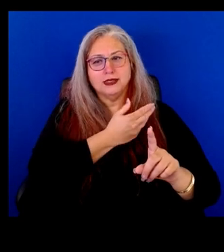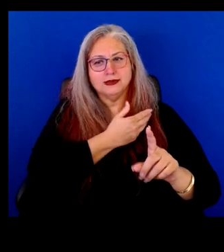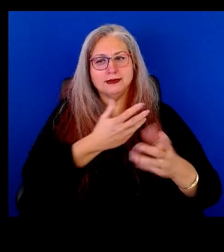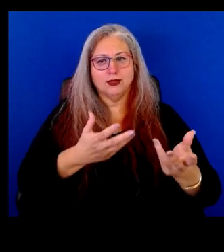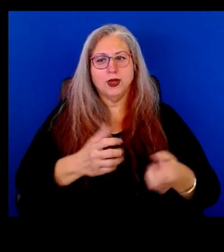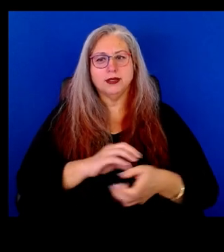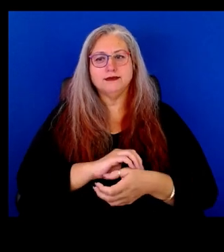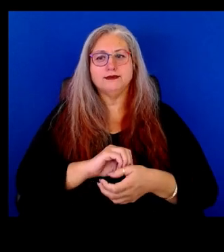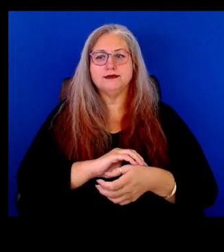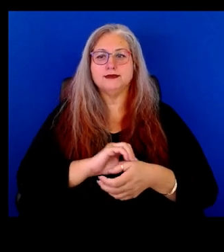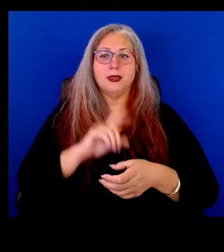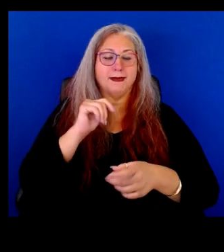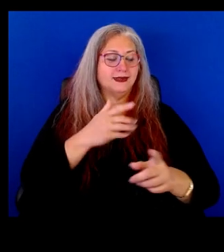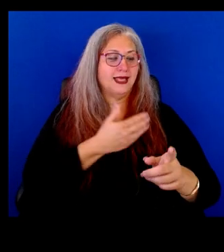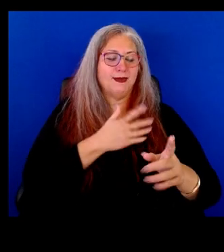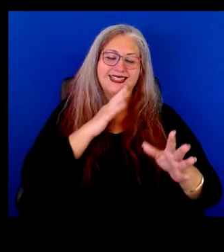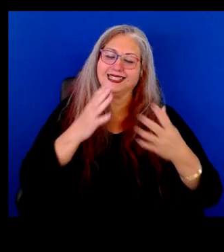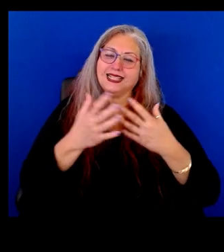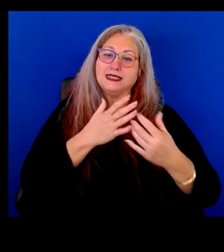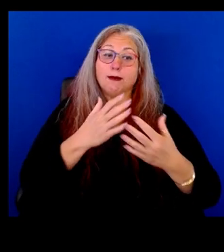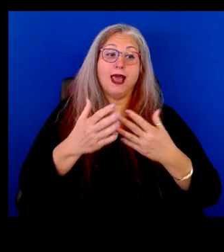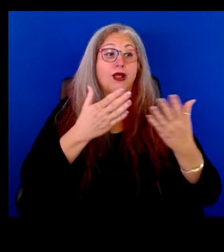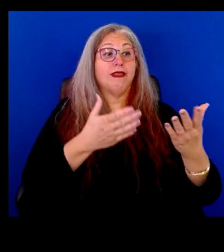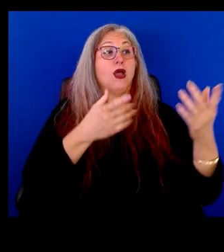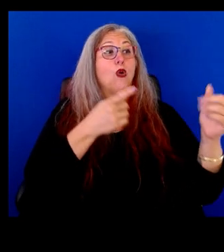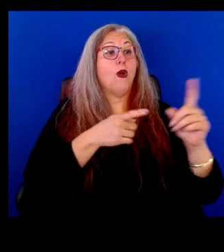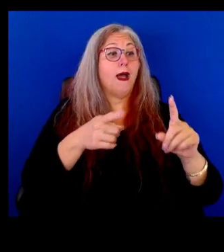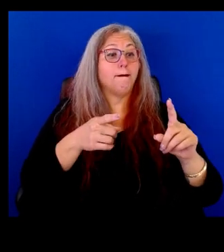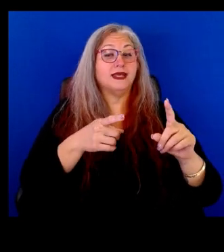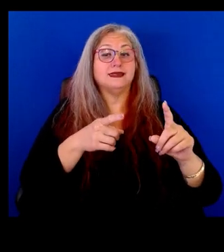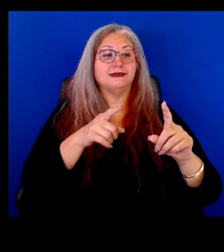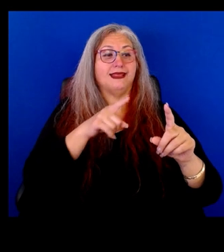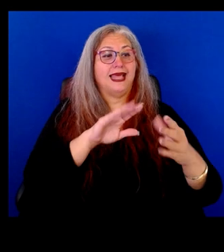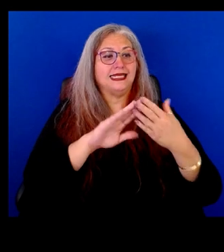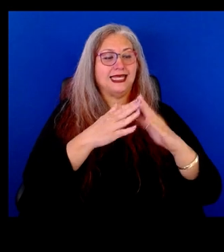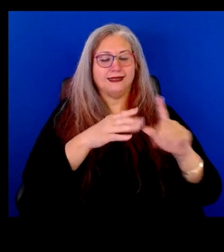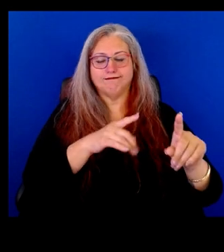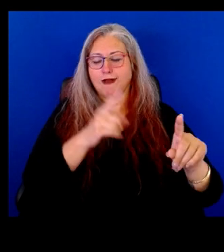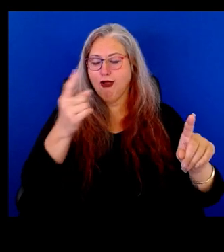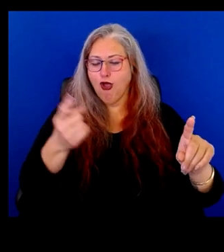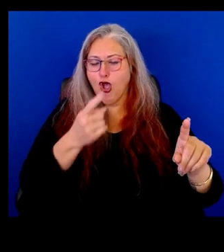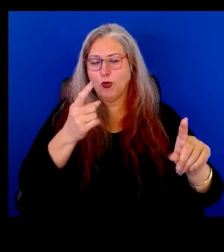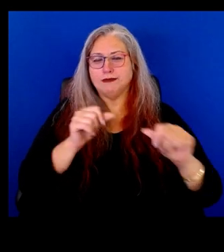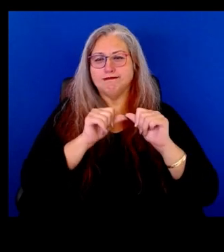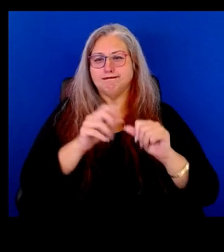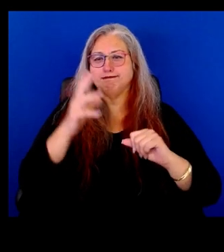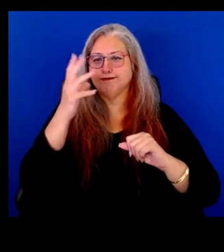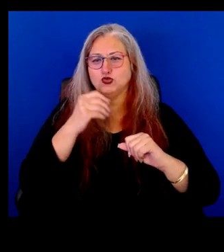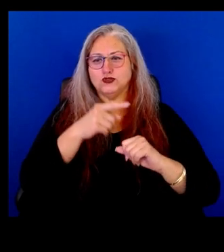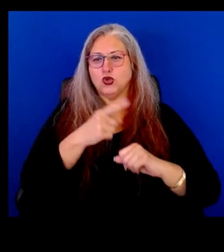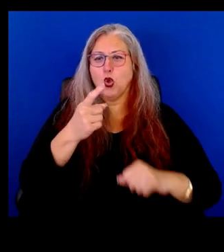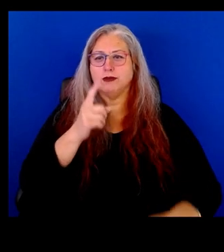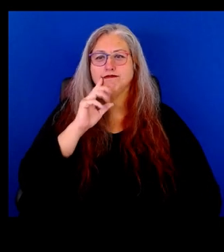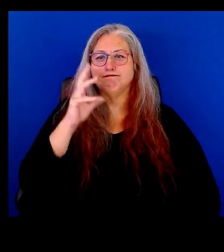Gaza, because Gaza, no matter what happens to it as a city, it will always stay beautiful. It